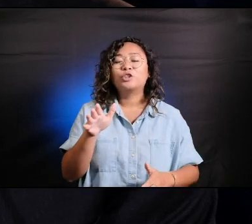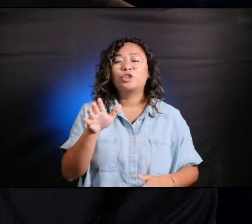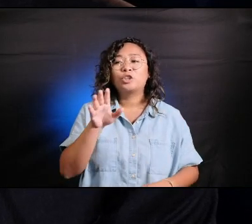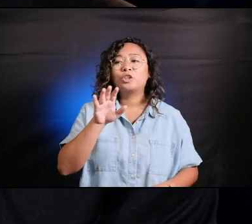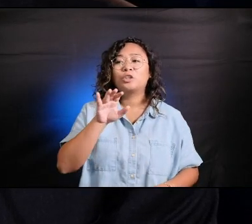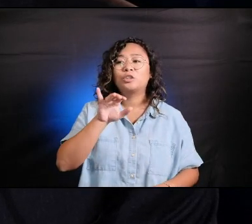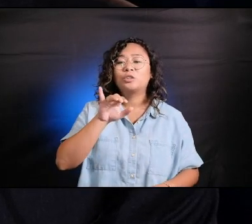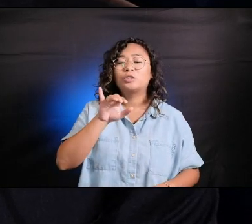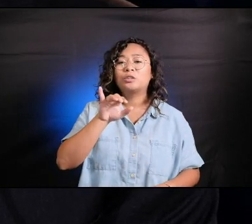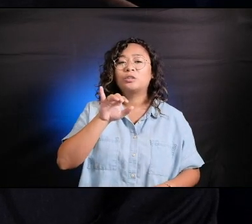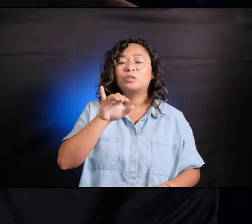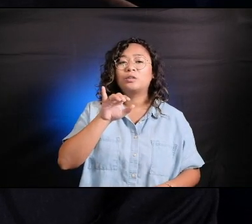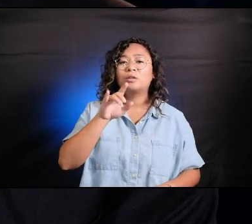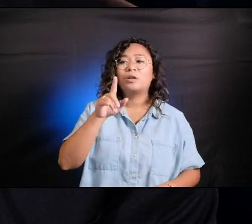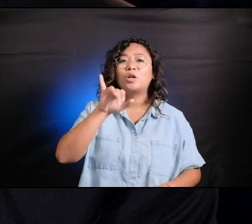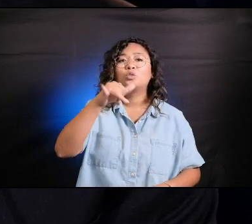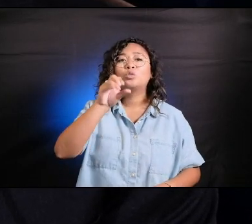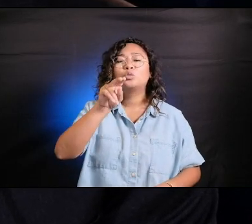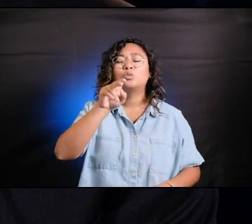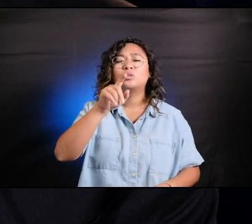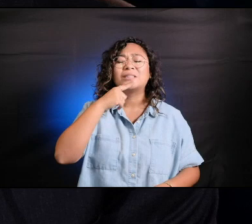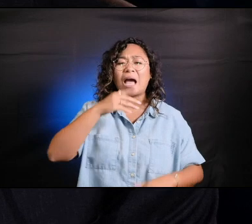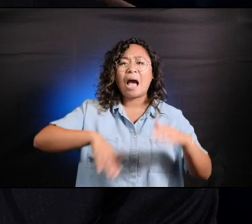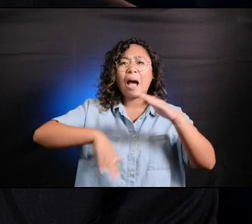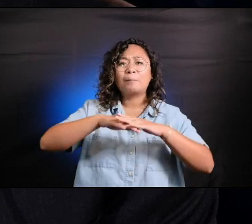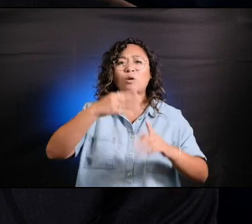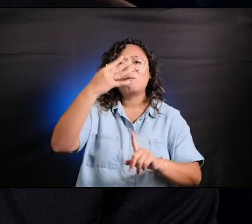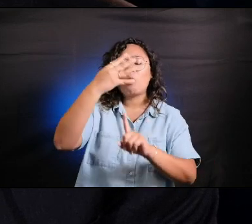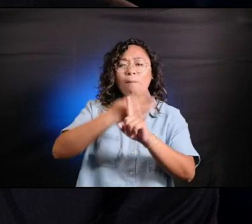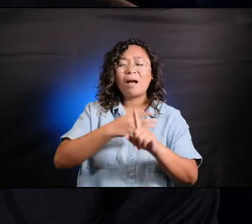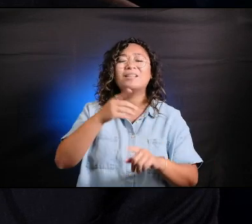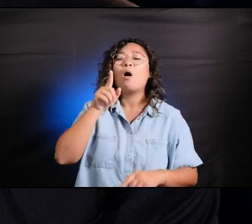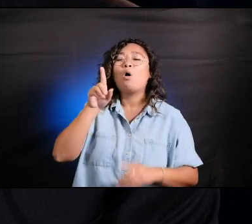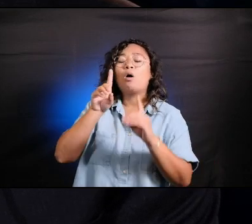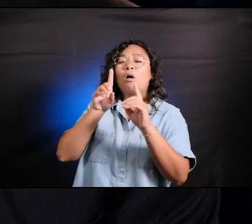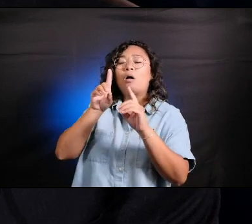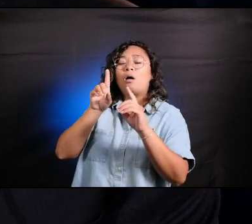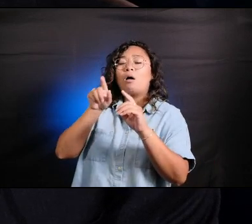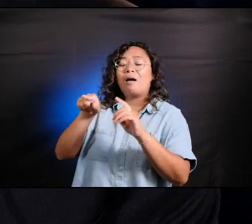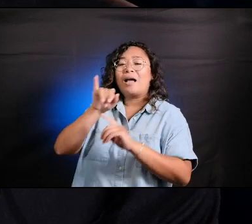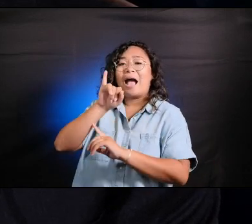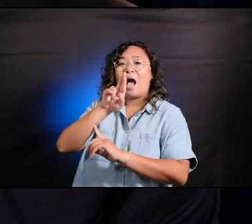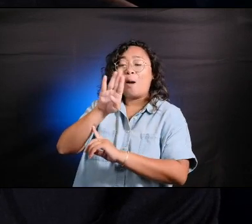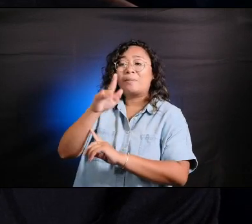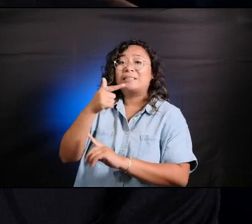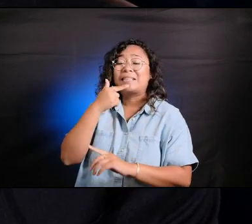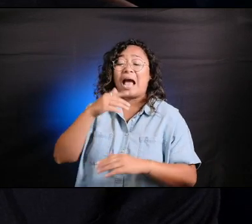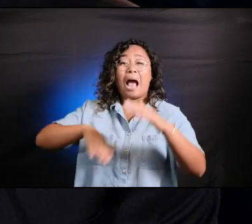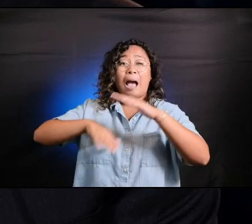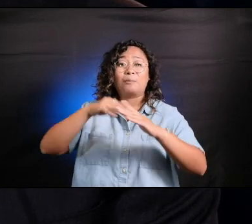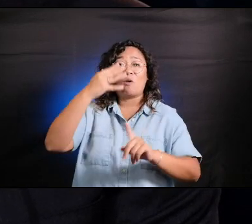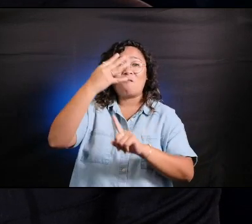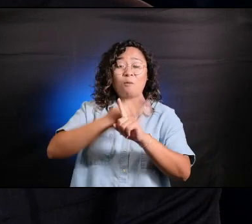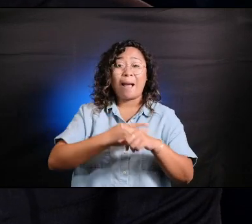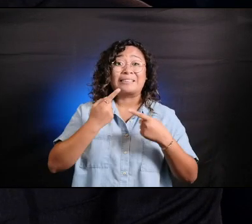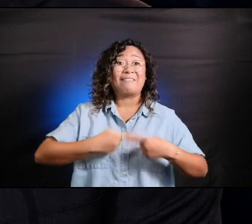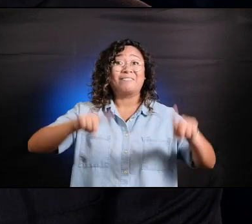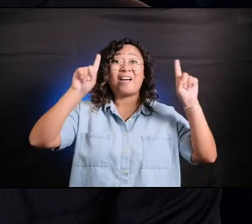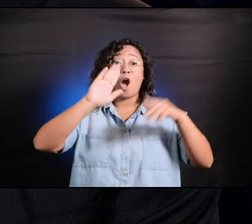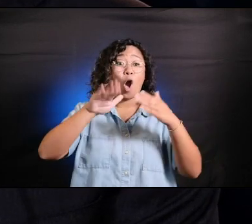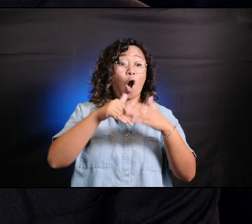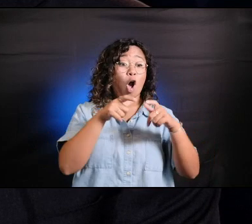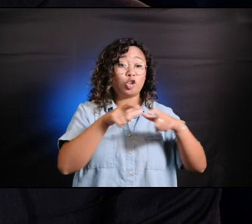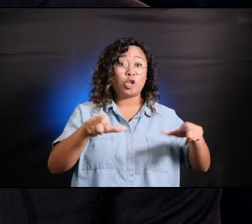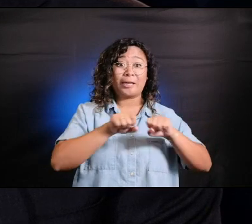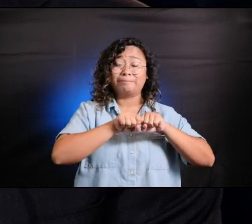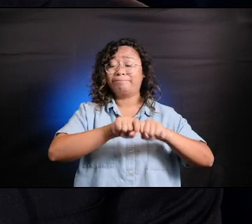take up to 4 months to make sure that, to get all that $84.7 million out. It